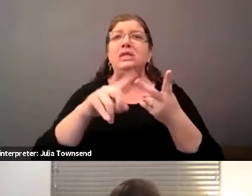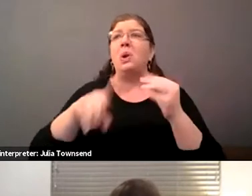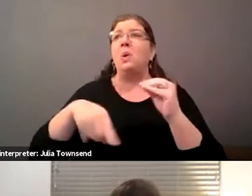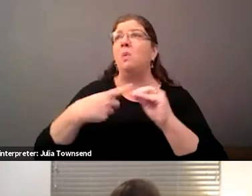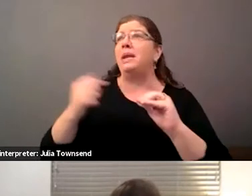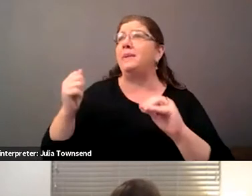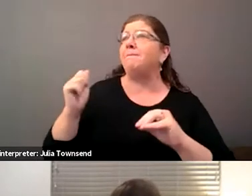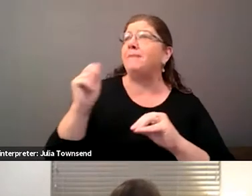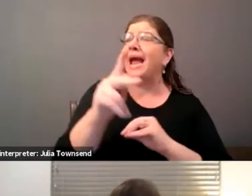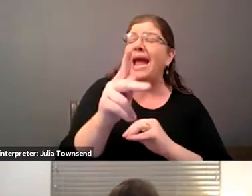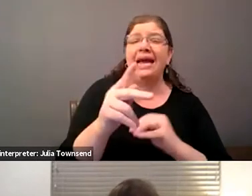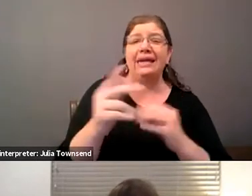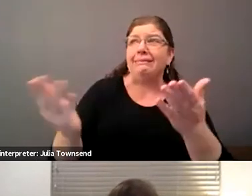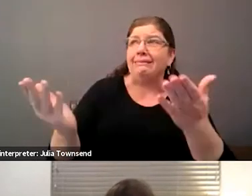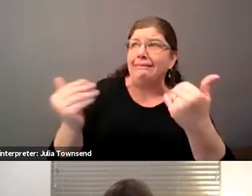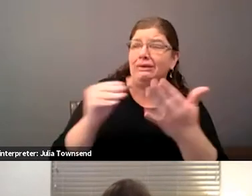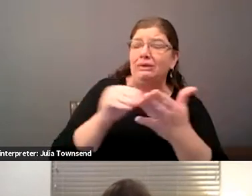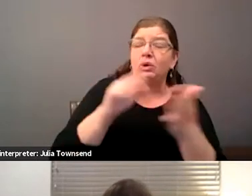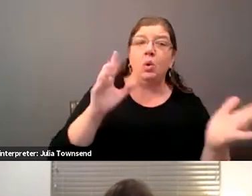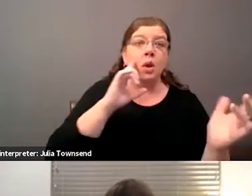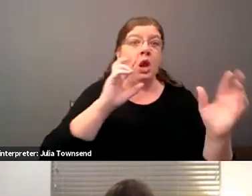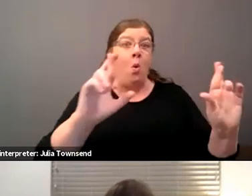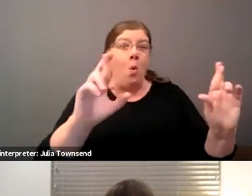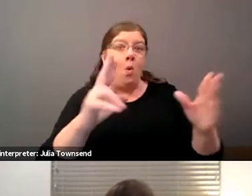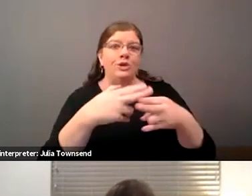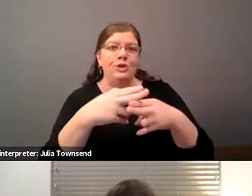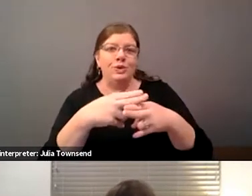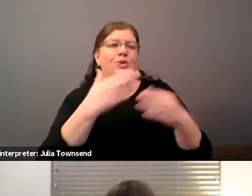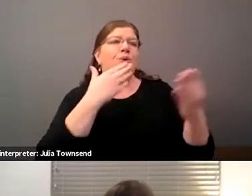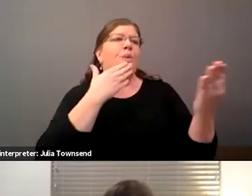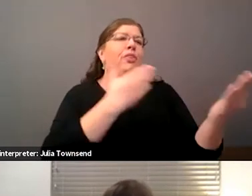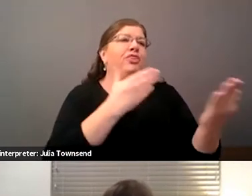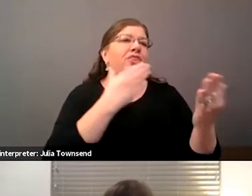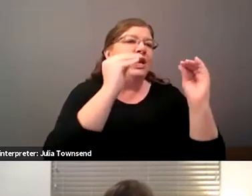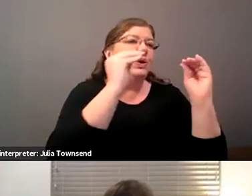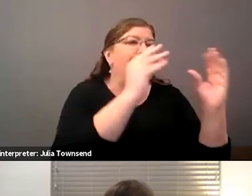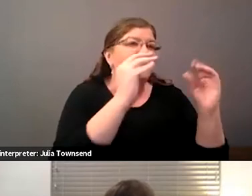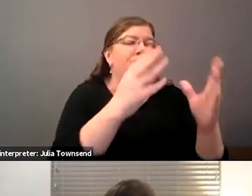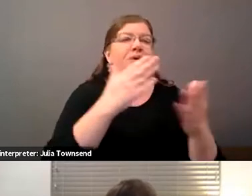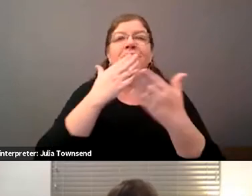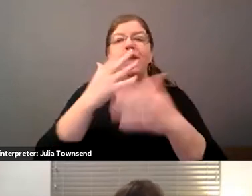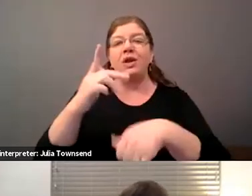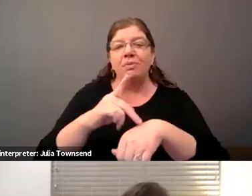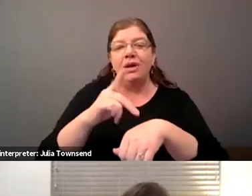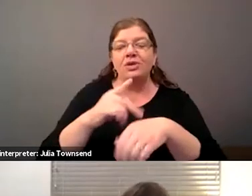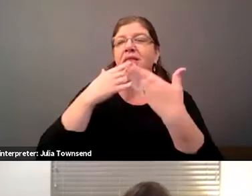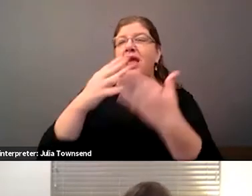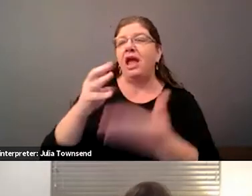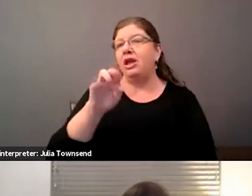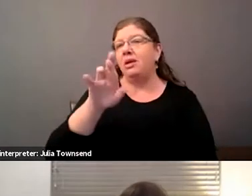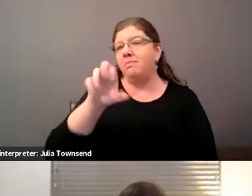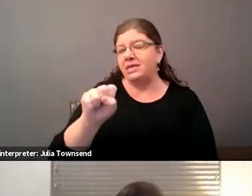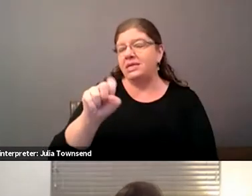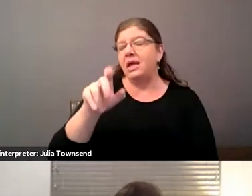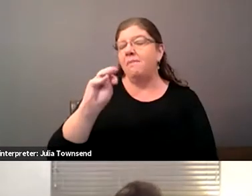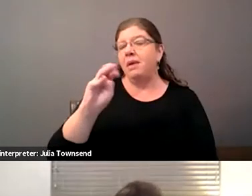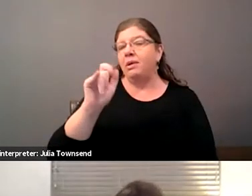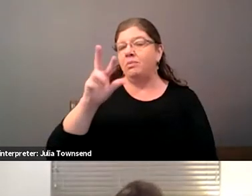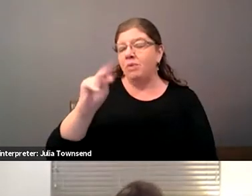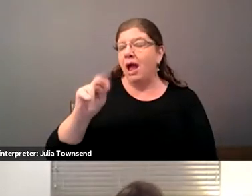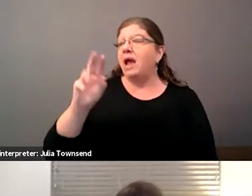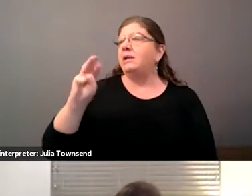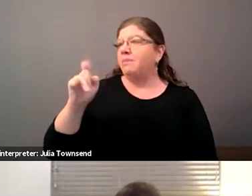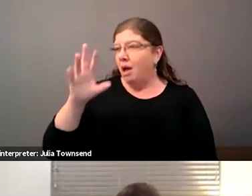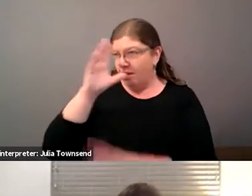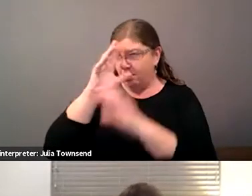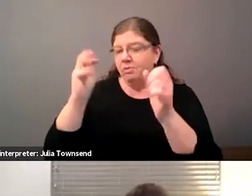and we hope that that will be soon so thank you teachers thank you principals thank you miss mcbride and thank you miss maldonado and i look forward